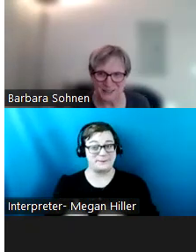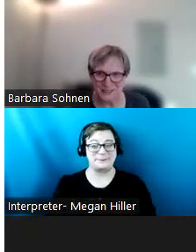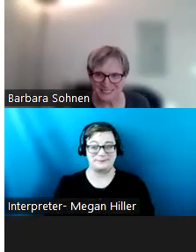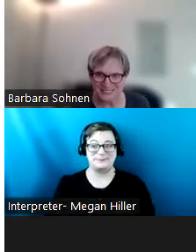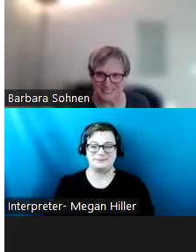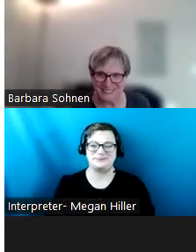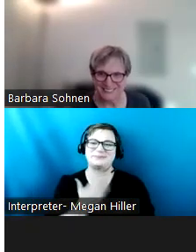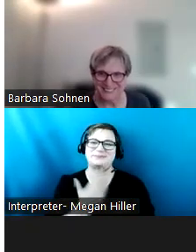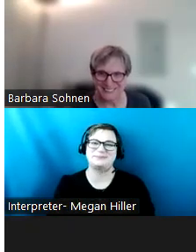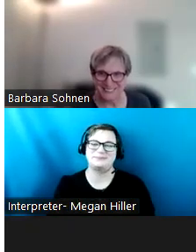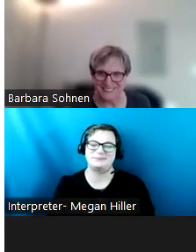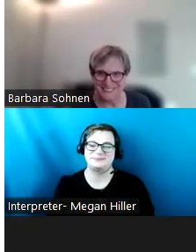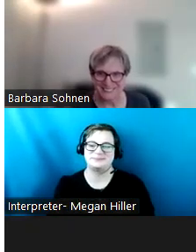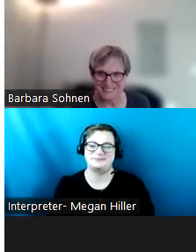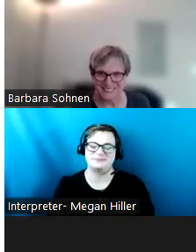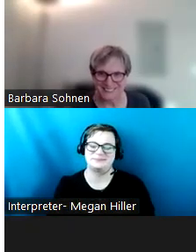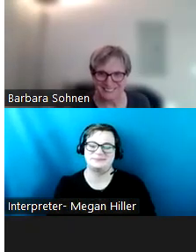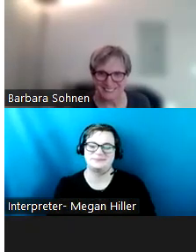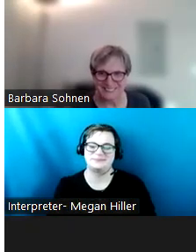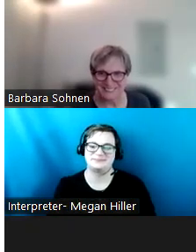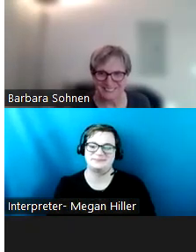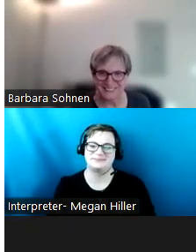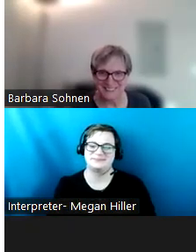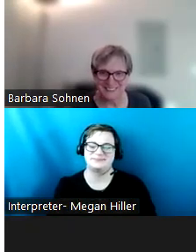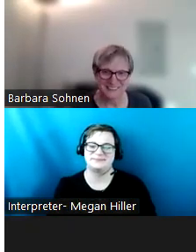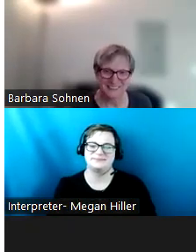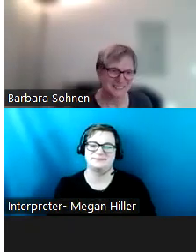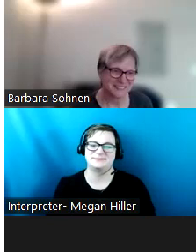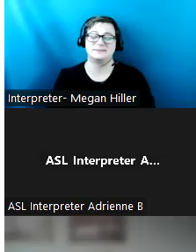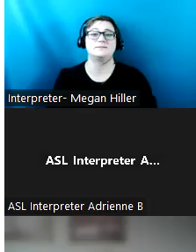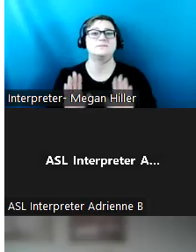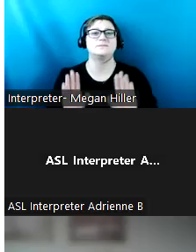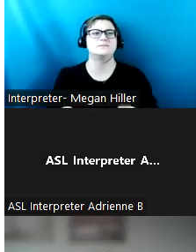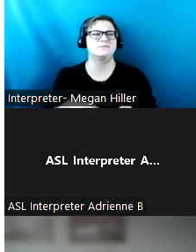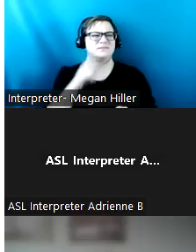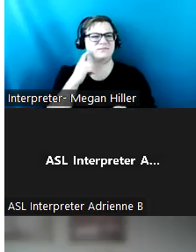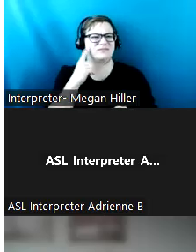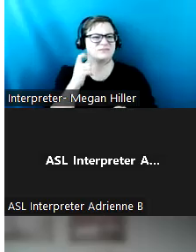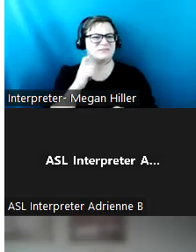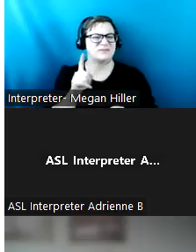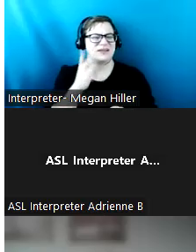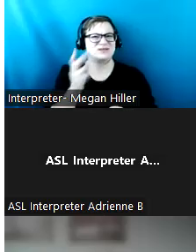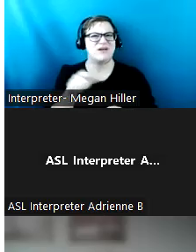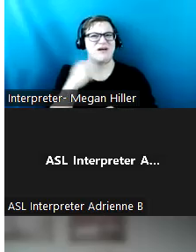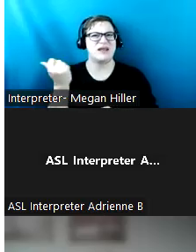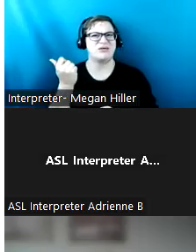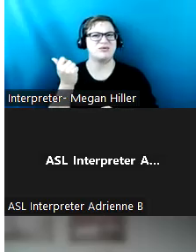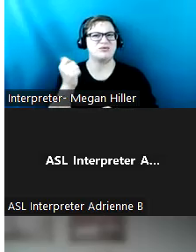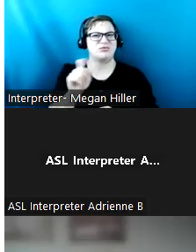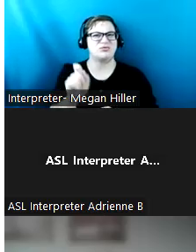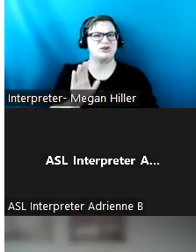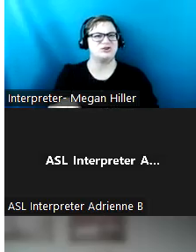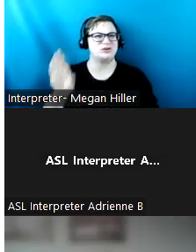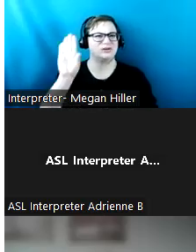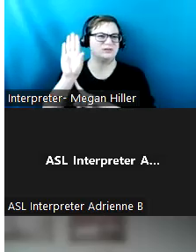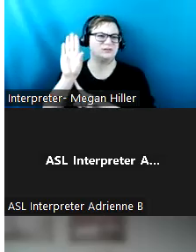Thank you. Thanks, Barbara. Did we have, I thought I saw another hand up at some points.